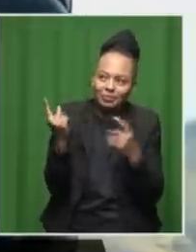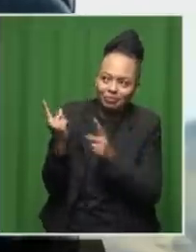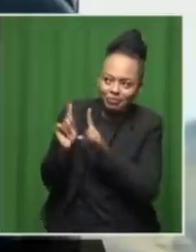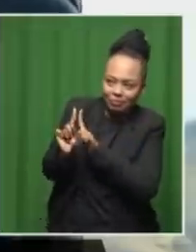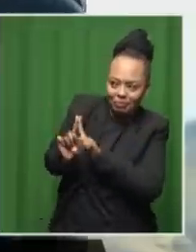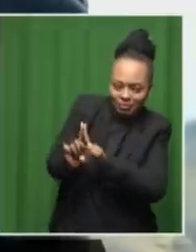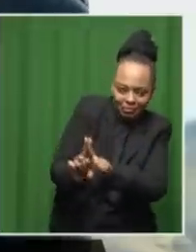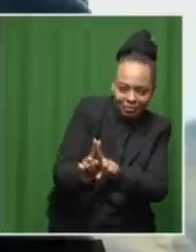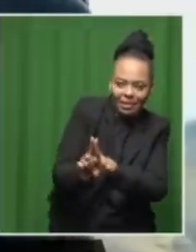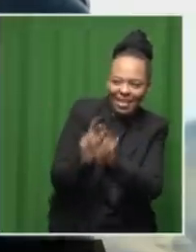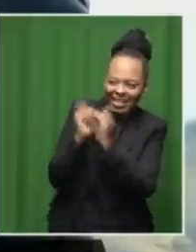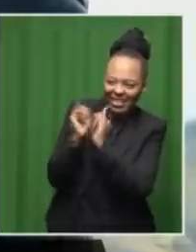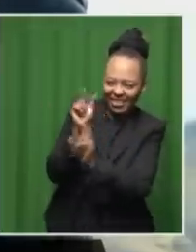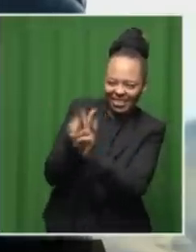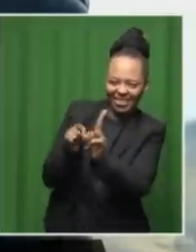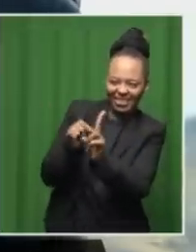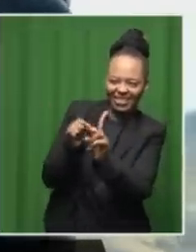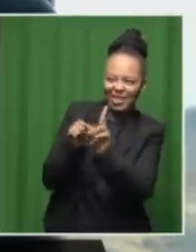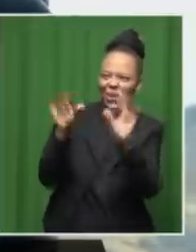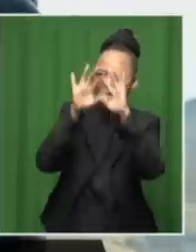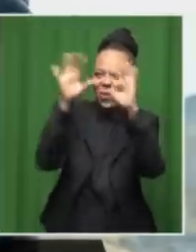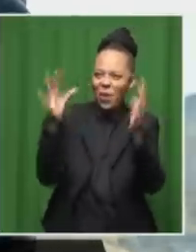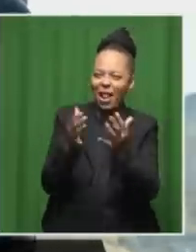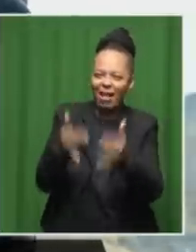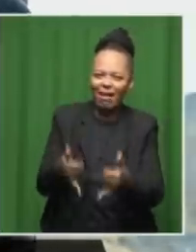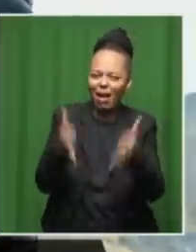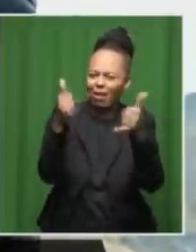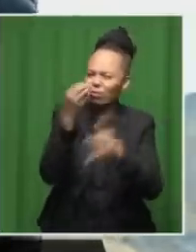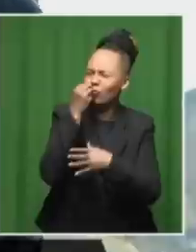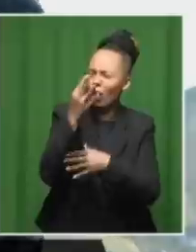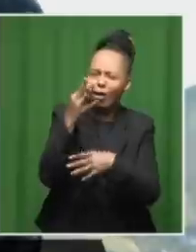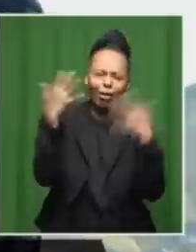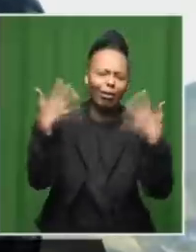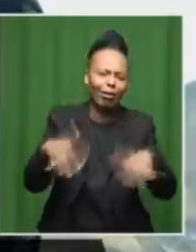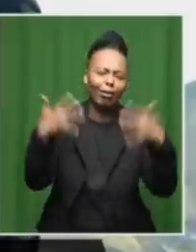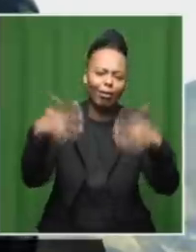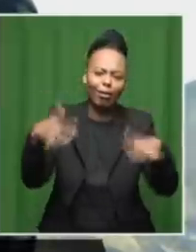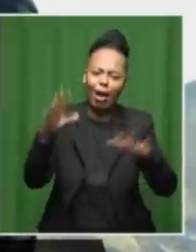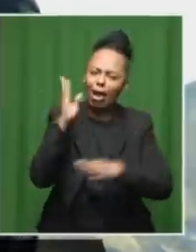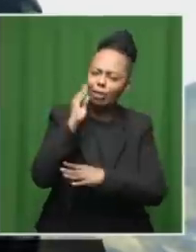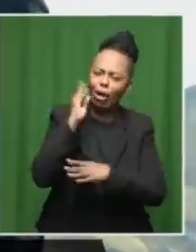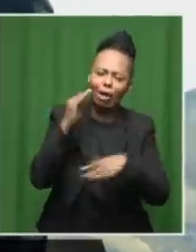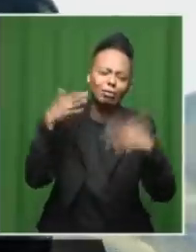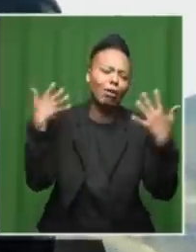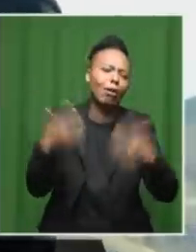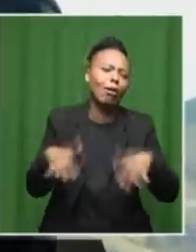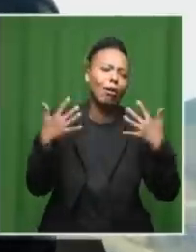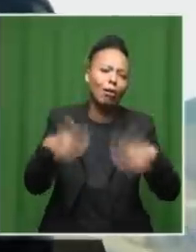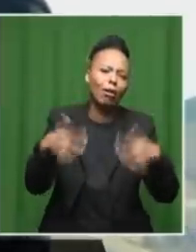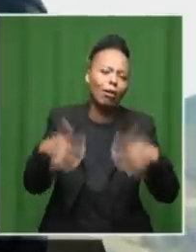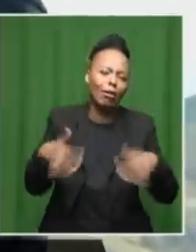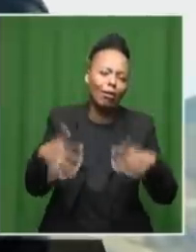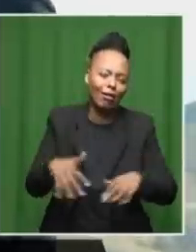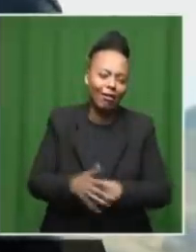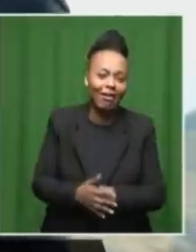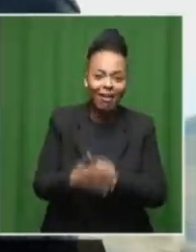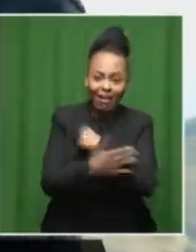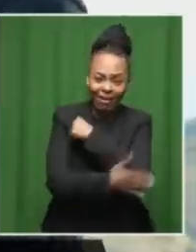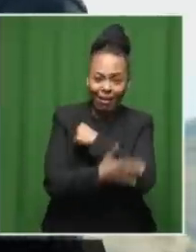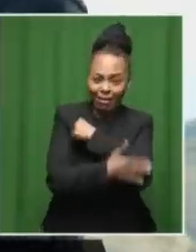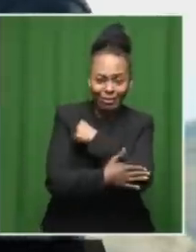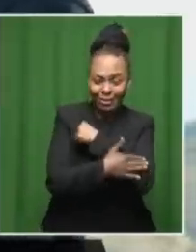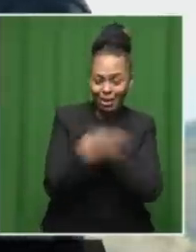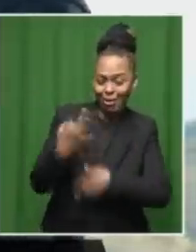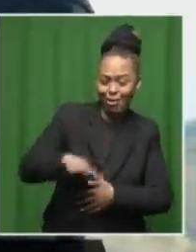Fantastic, about, you know, the World Cup that was, the experiences. And, you know, of course, the country, millions of